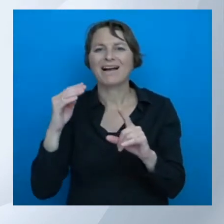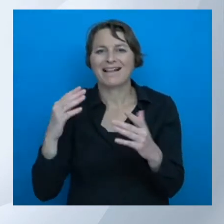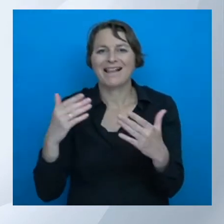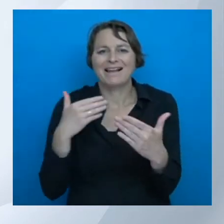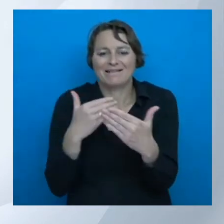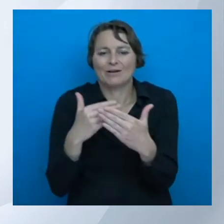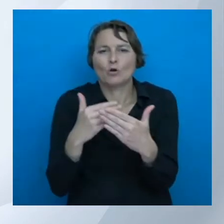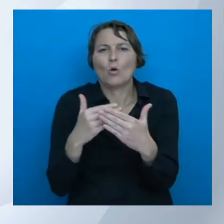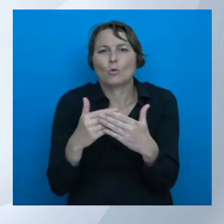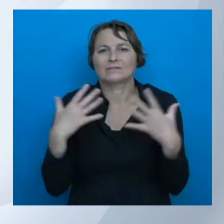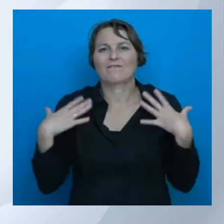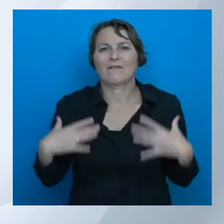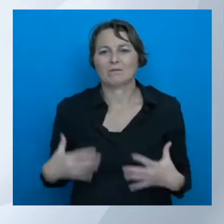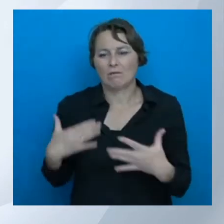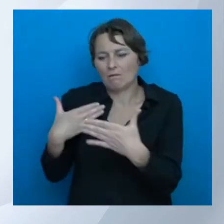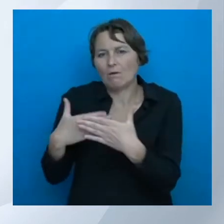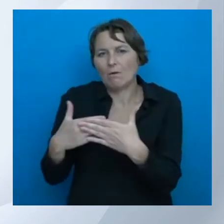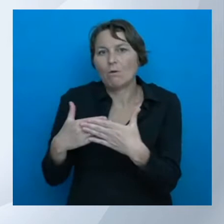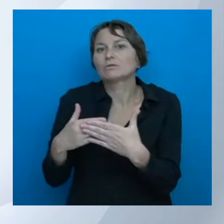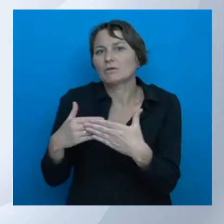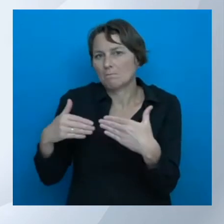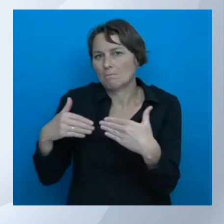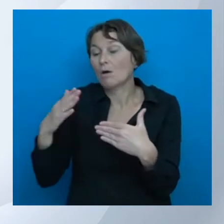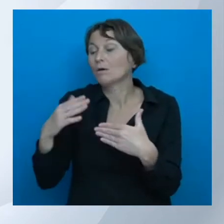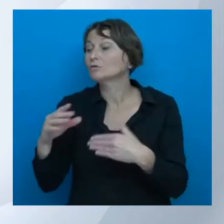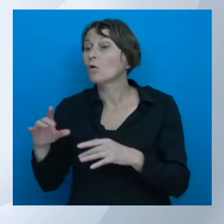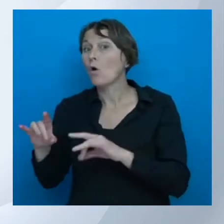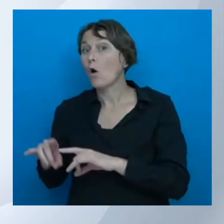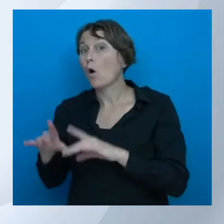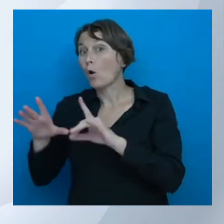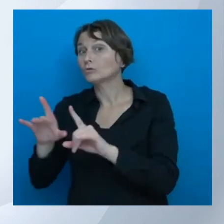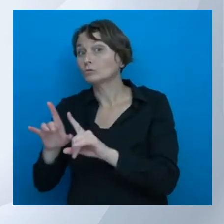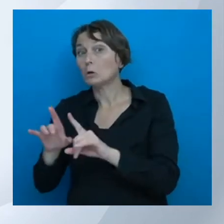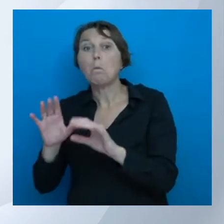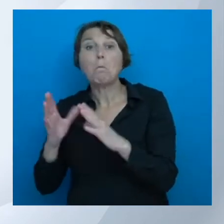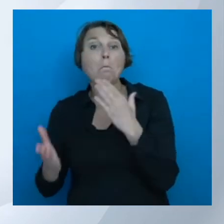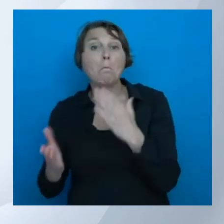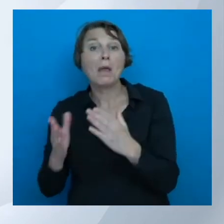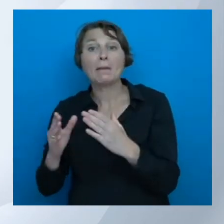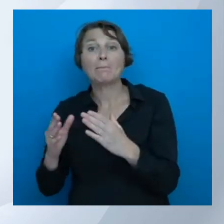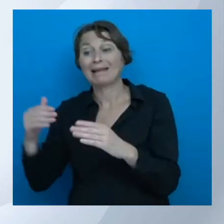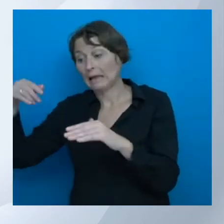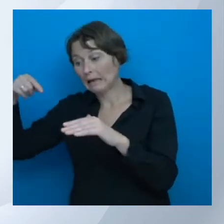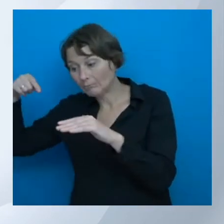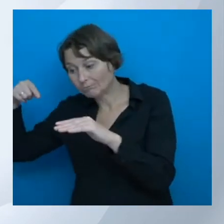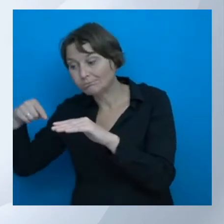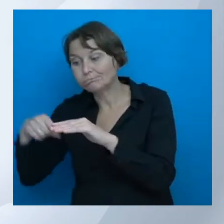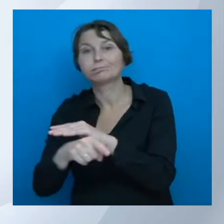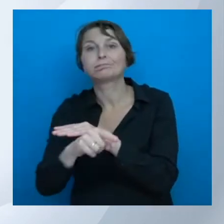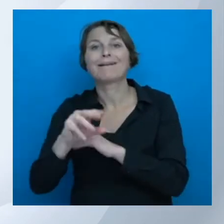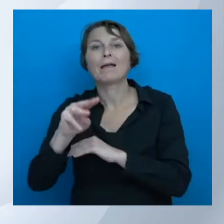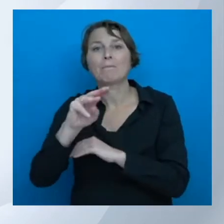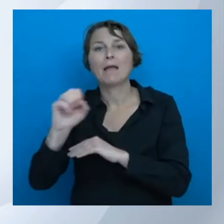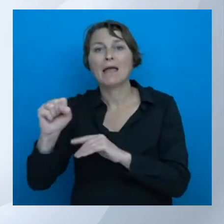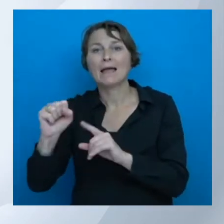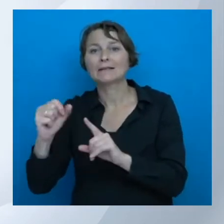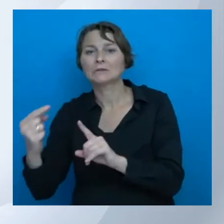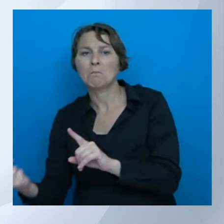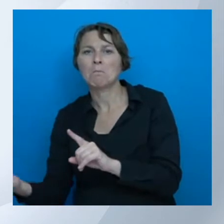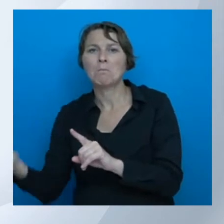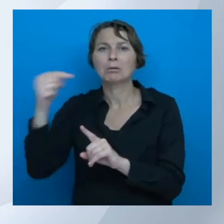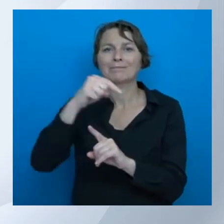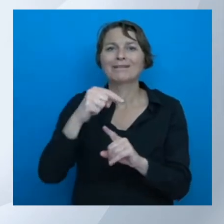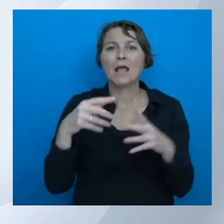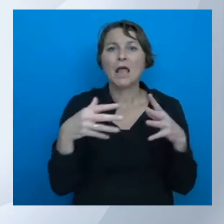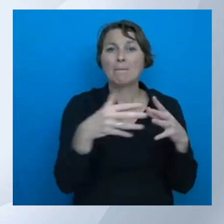lives. So this user in Australia may still be routed through the internal network over to the US to Texas, leave in Texas,